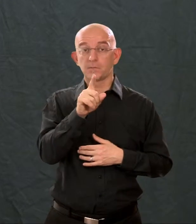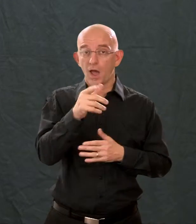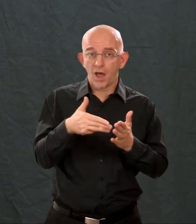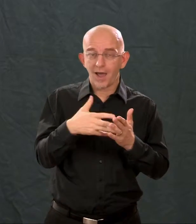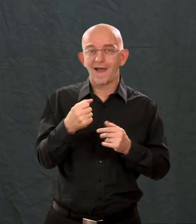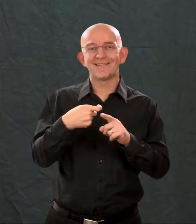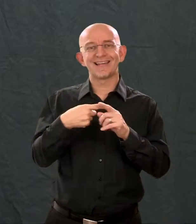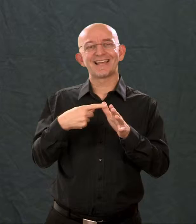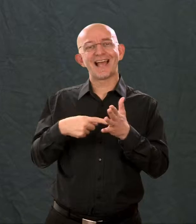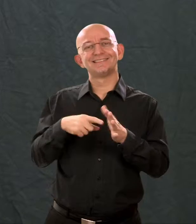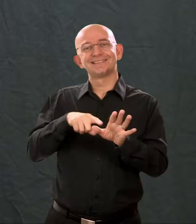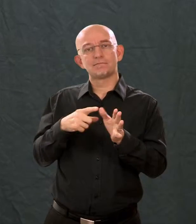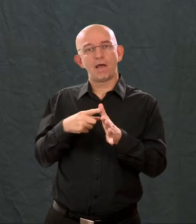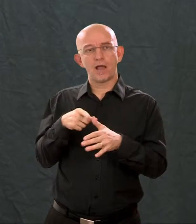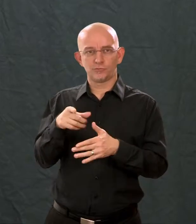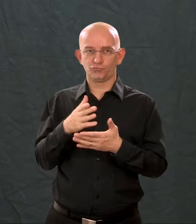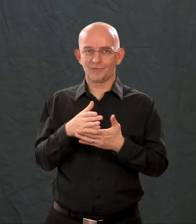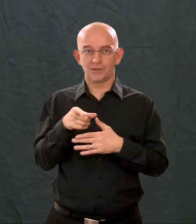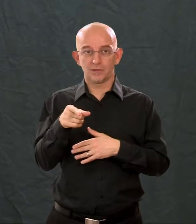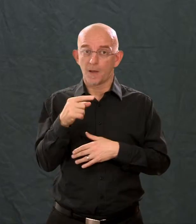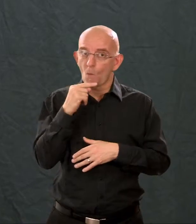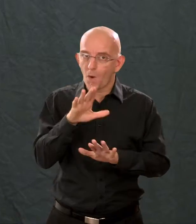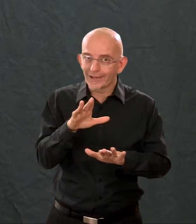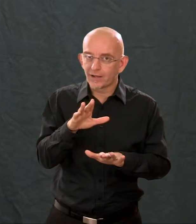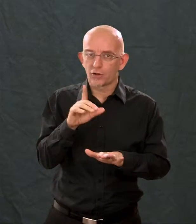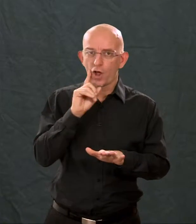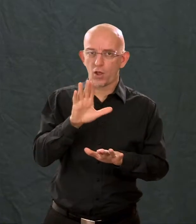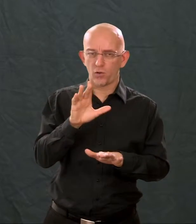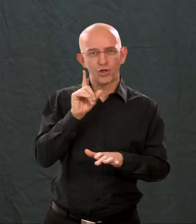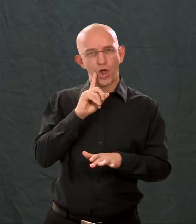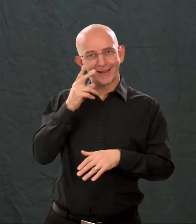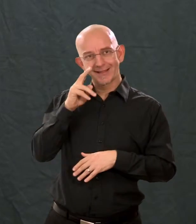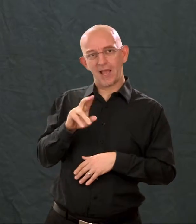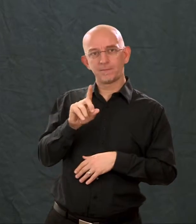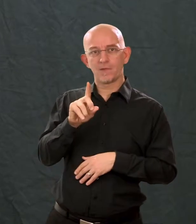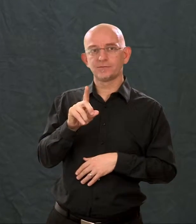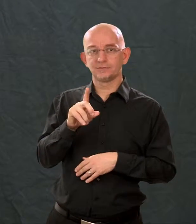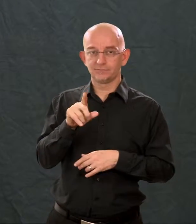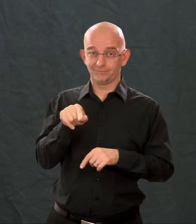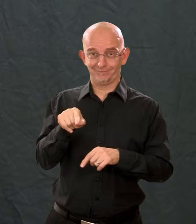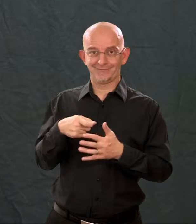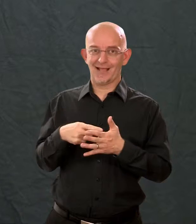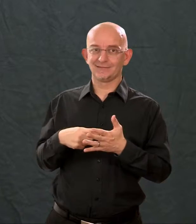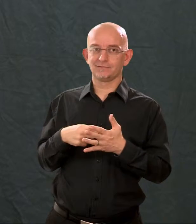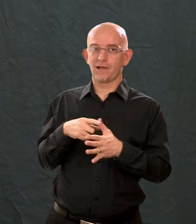was Katya, who was actually a boy, although he had a girl's name. And then there was